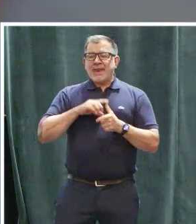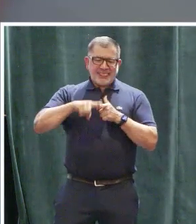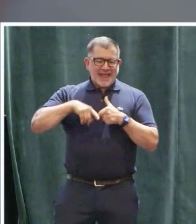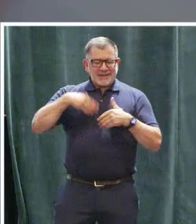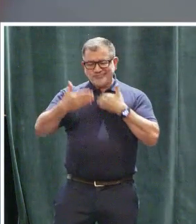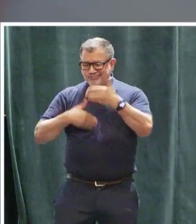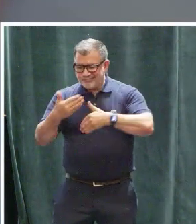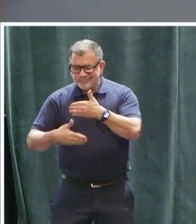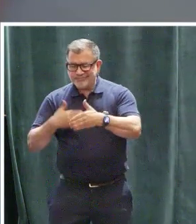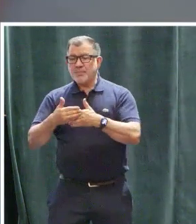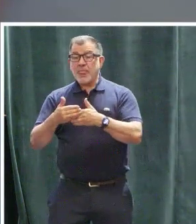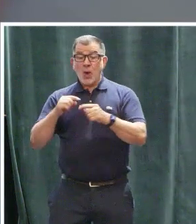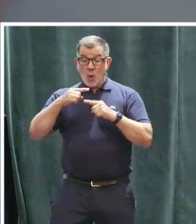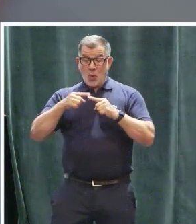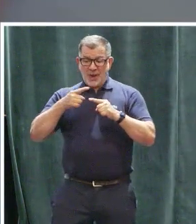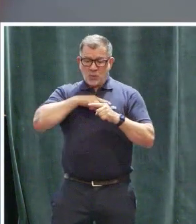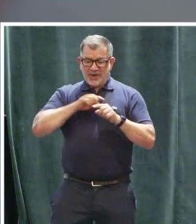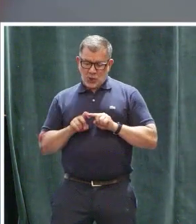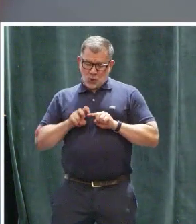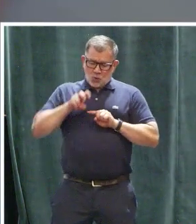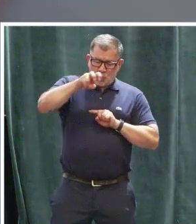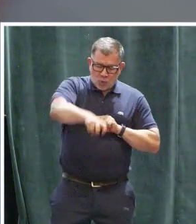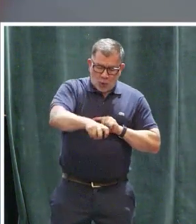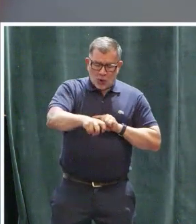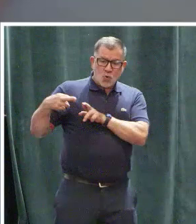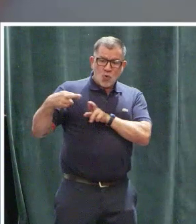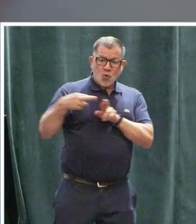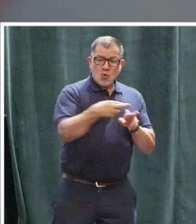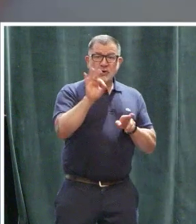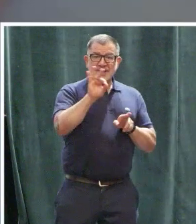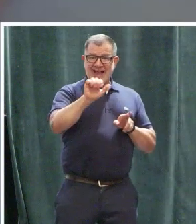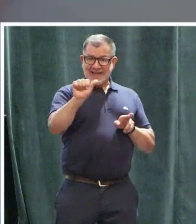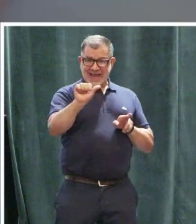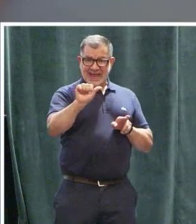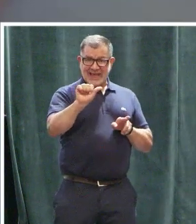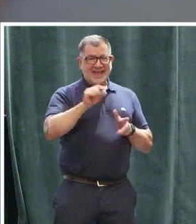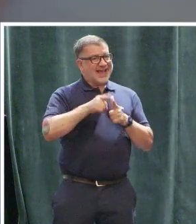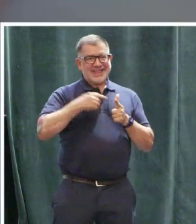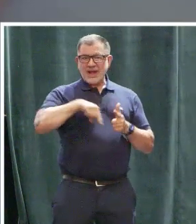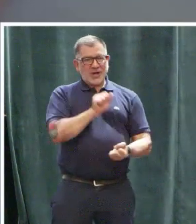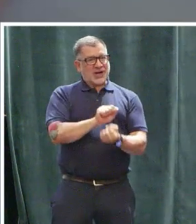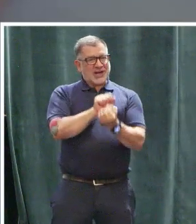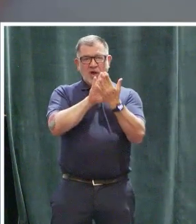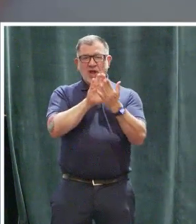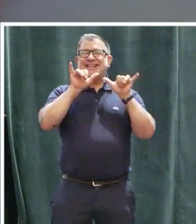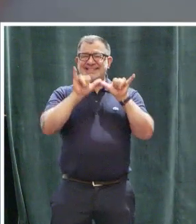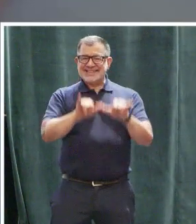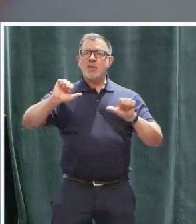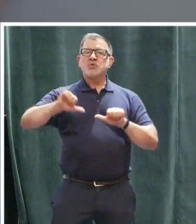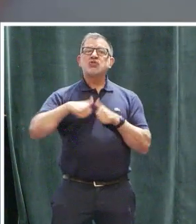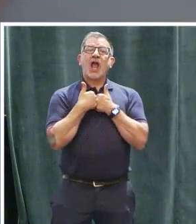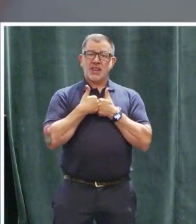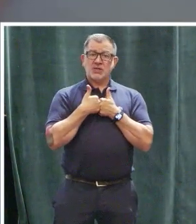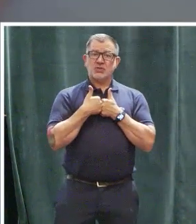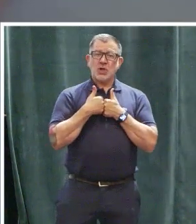further down, as we cross Route 9A, we are confronted with the same challenge of what kind